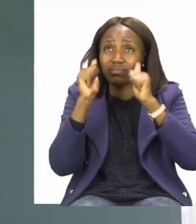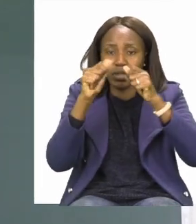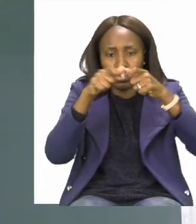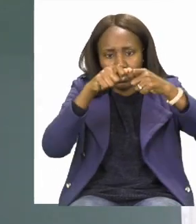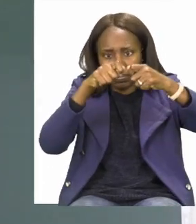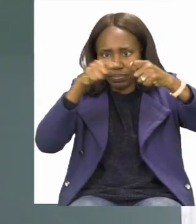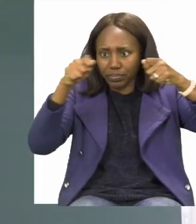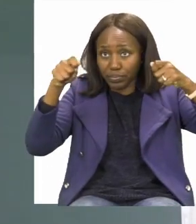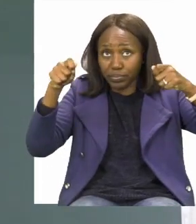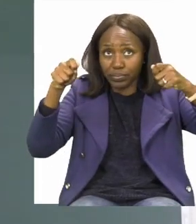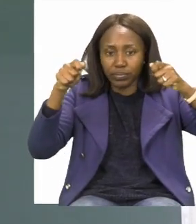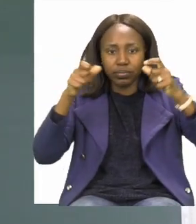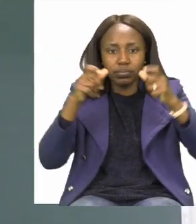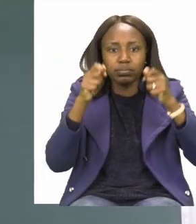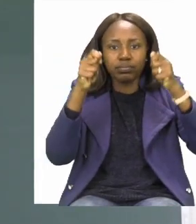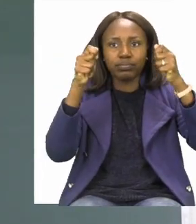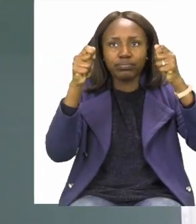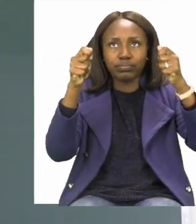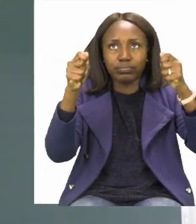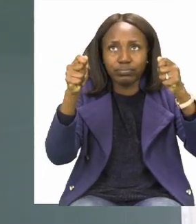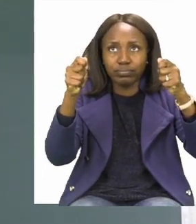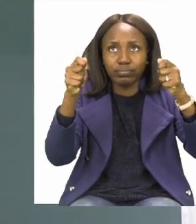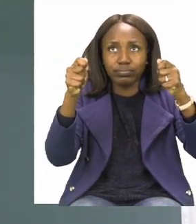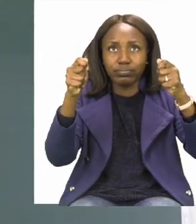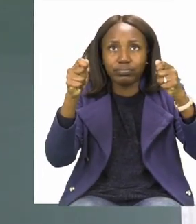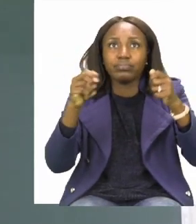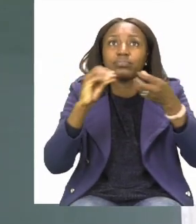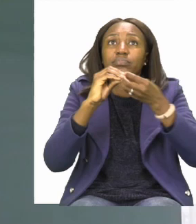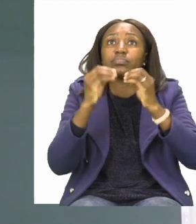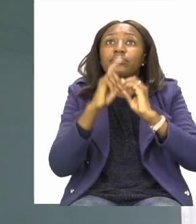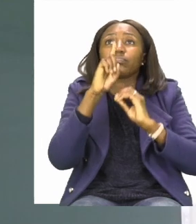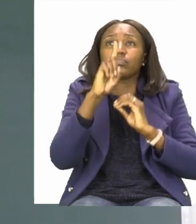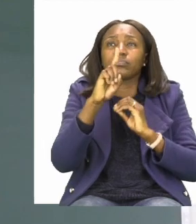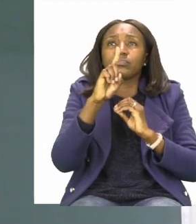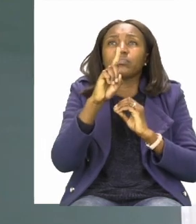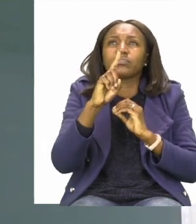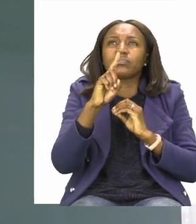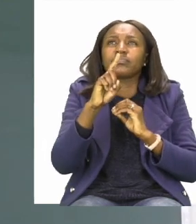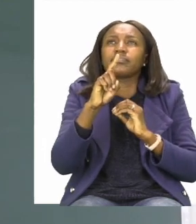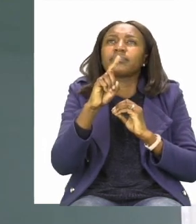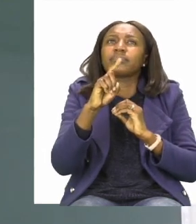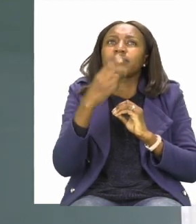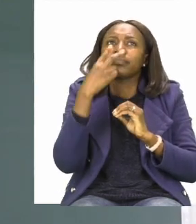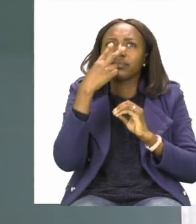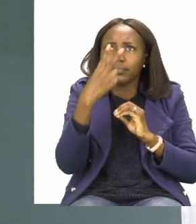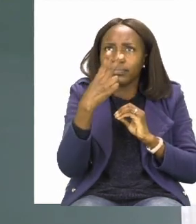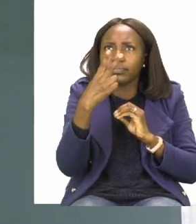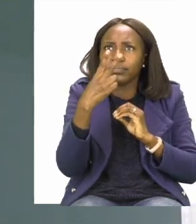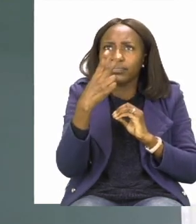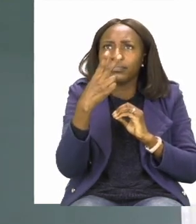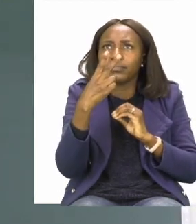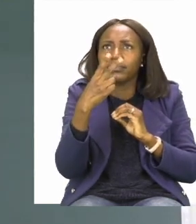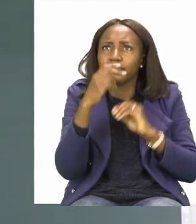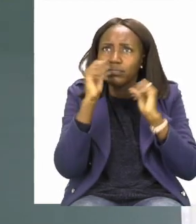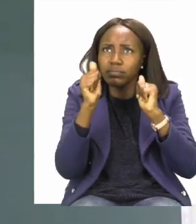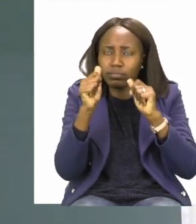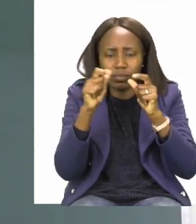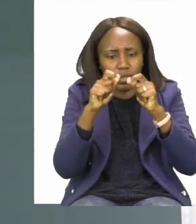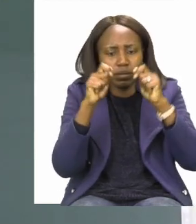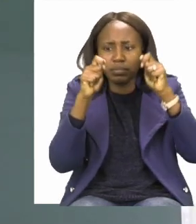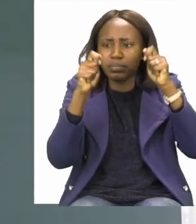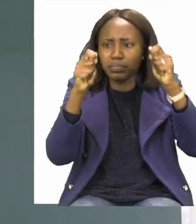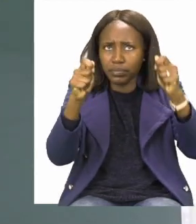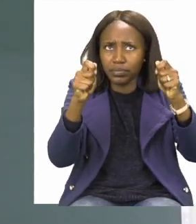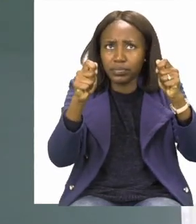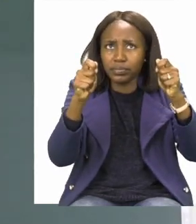liters. And don't forget when you're doing number 1 to double check by using your eyes. Let's